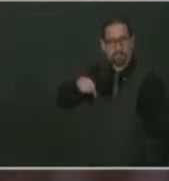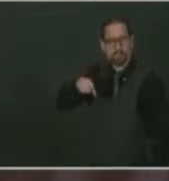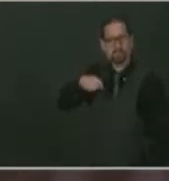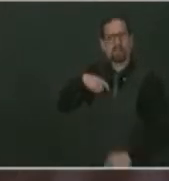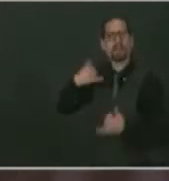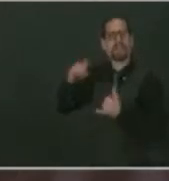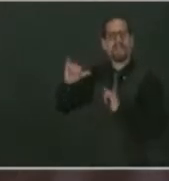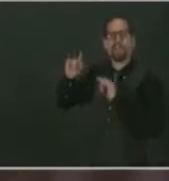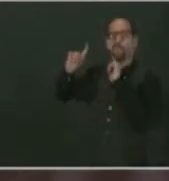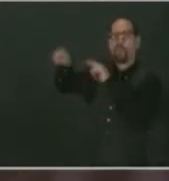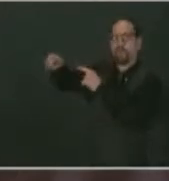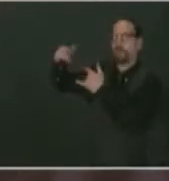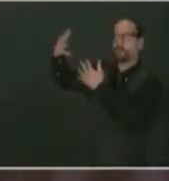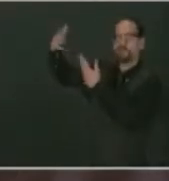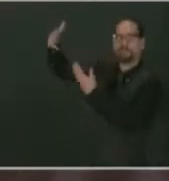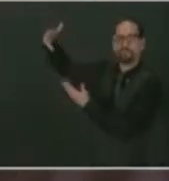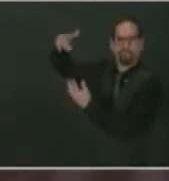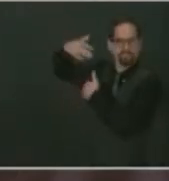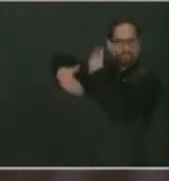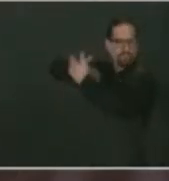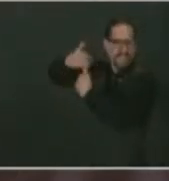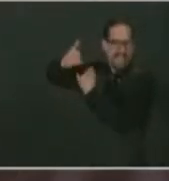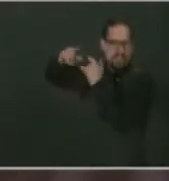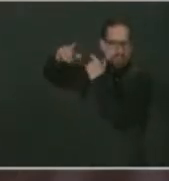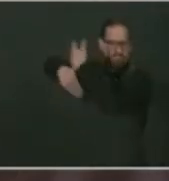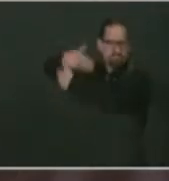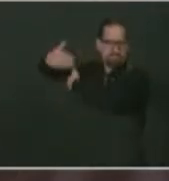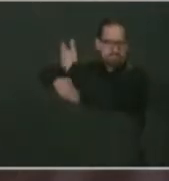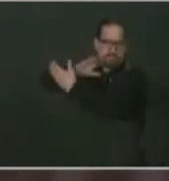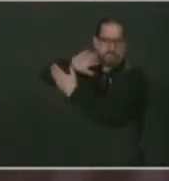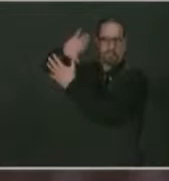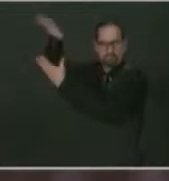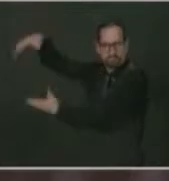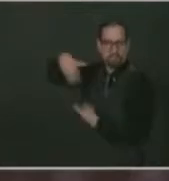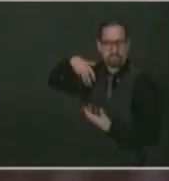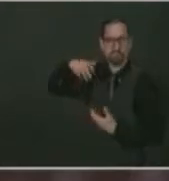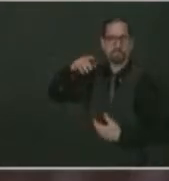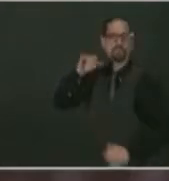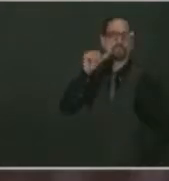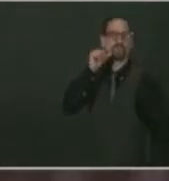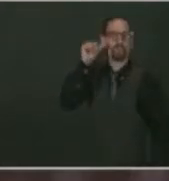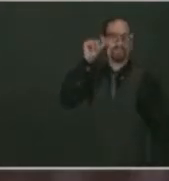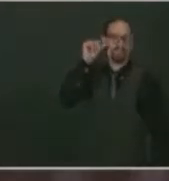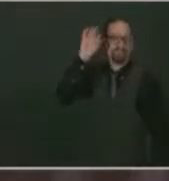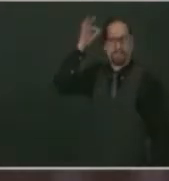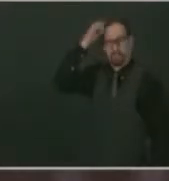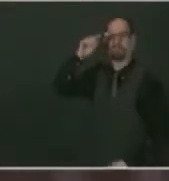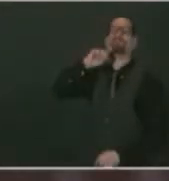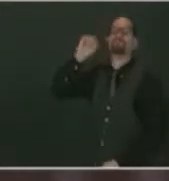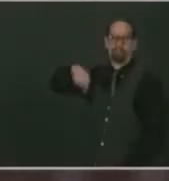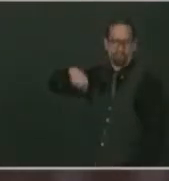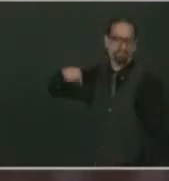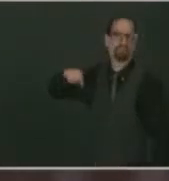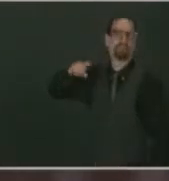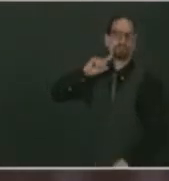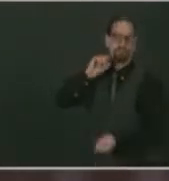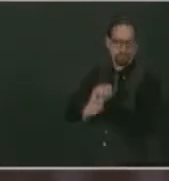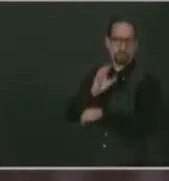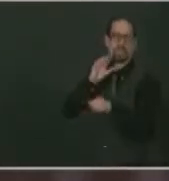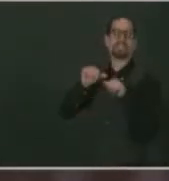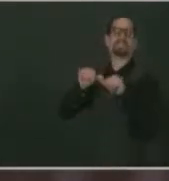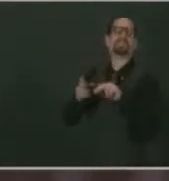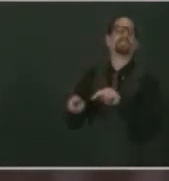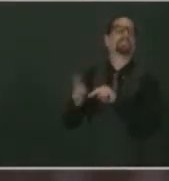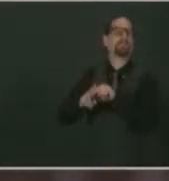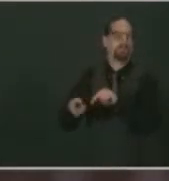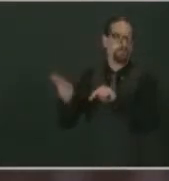it's becoming concrete. And then we received reassurance from the federal government just yesterday that it's going to continue to expand. So we remain on track